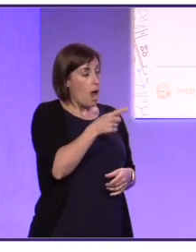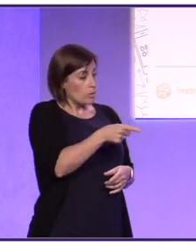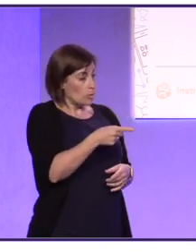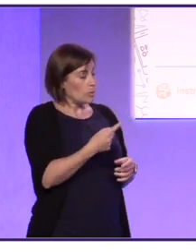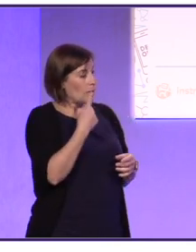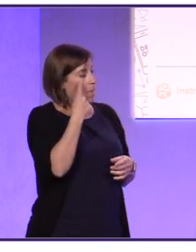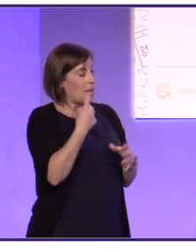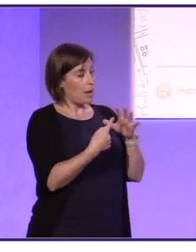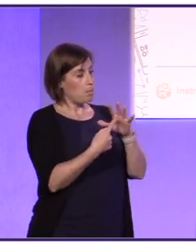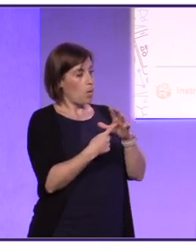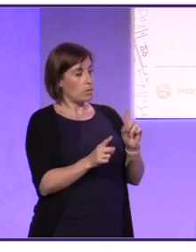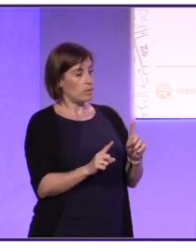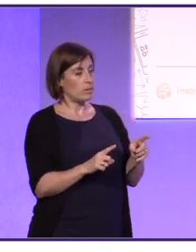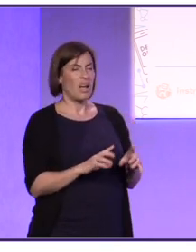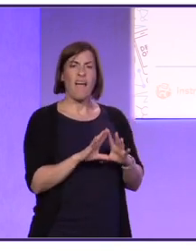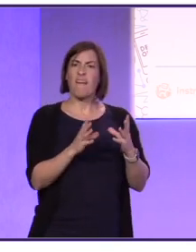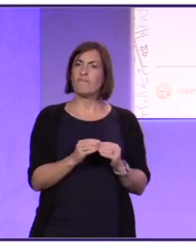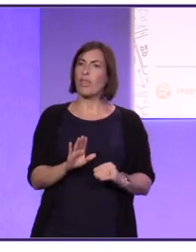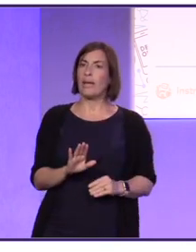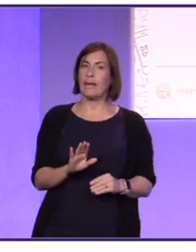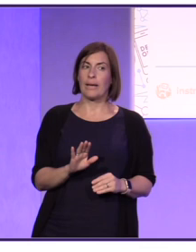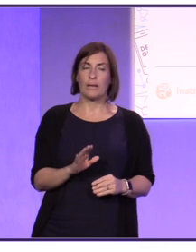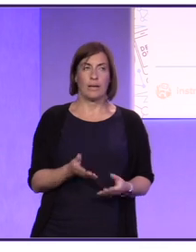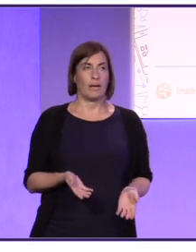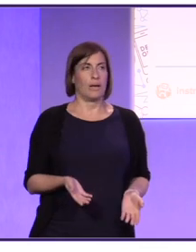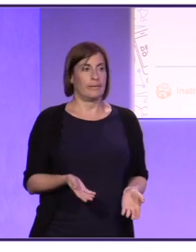important, they will say everything.